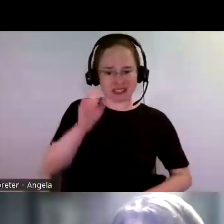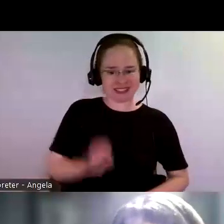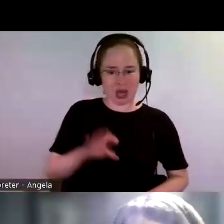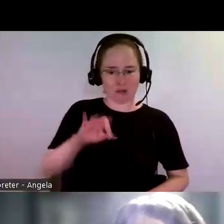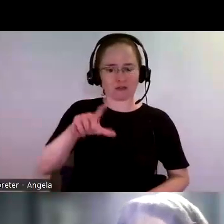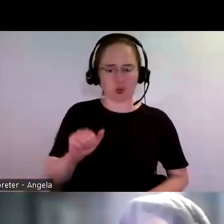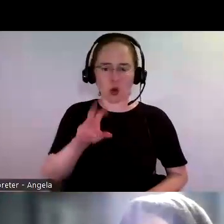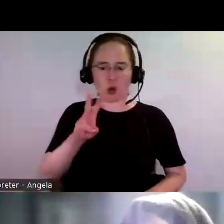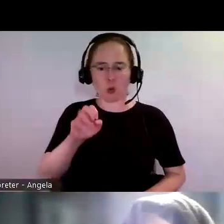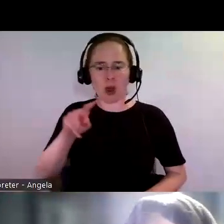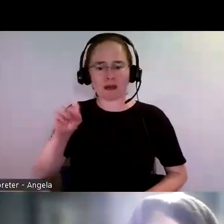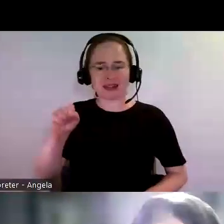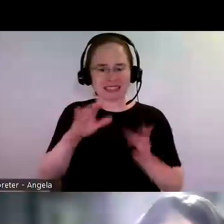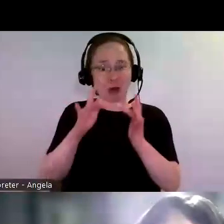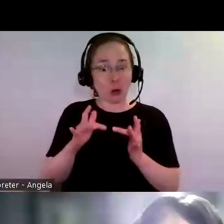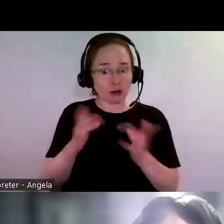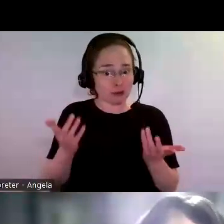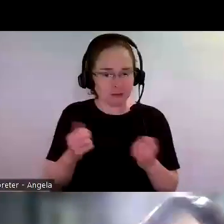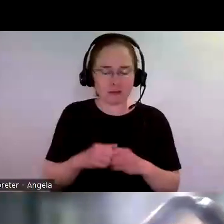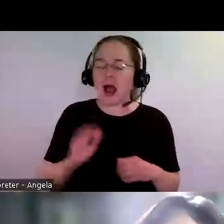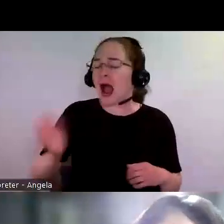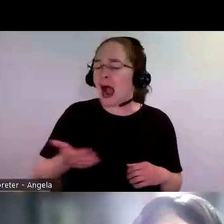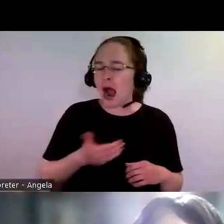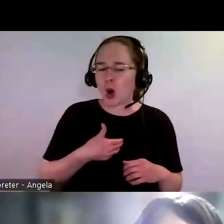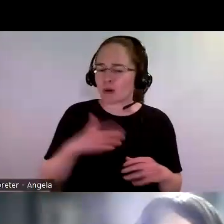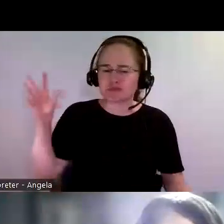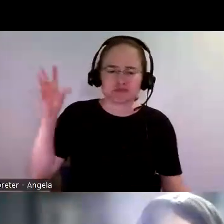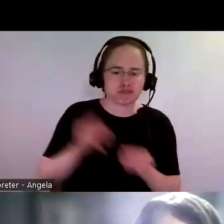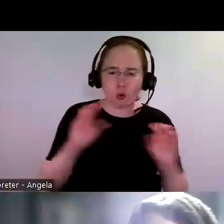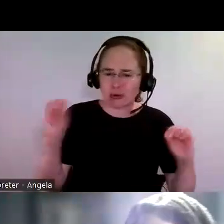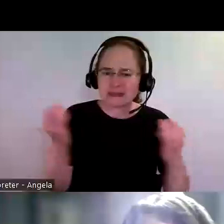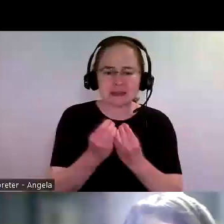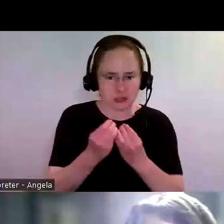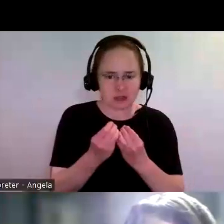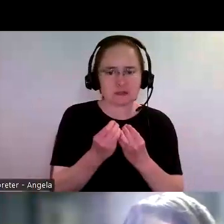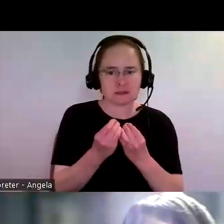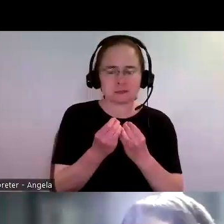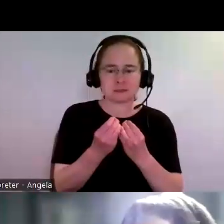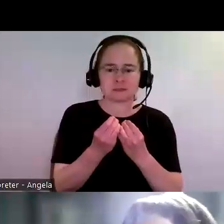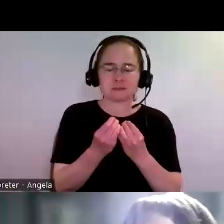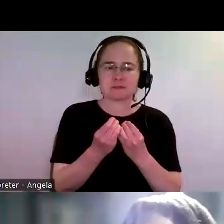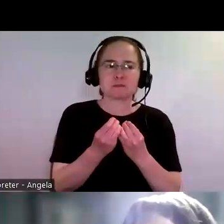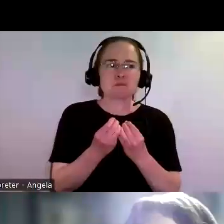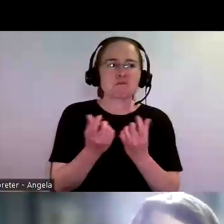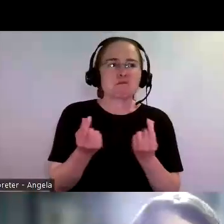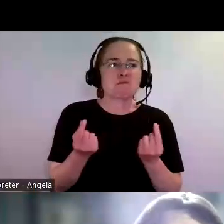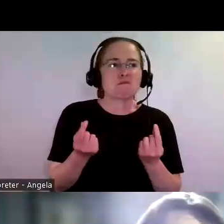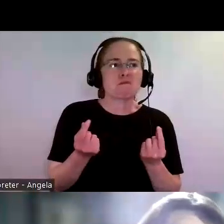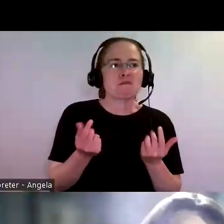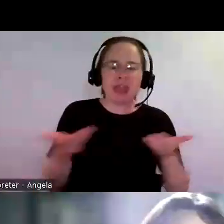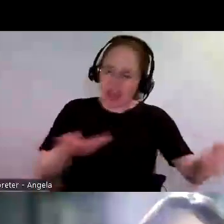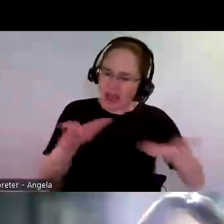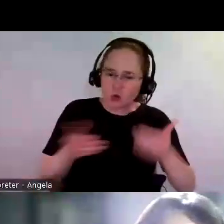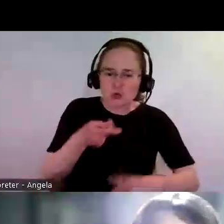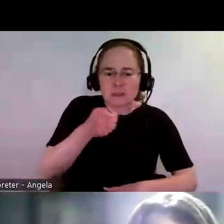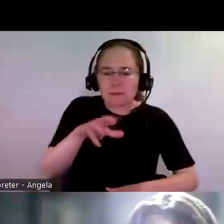Wellness Network is that our whole organization is one that hires